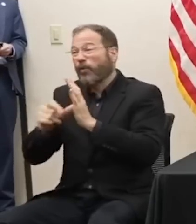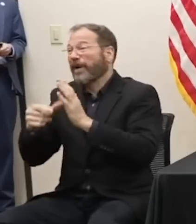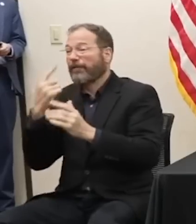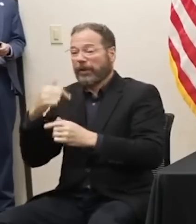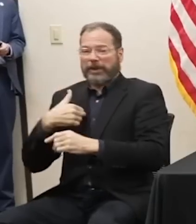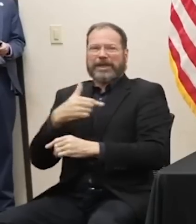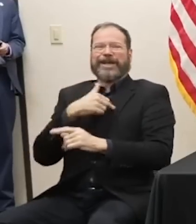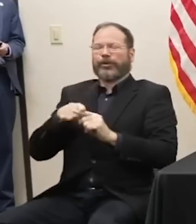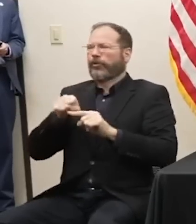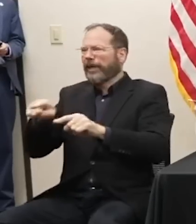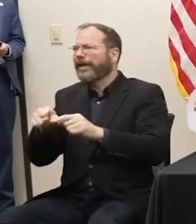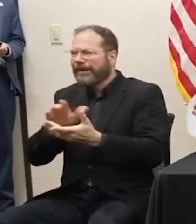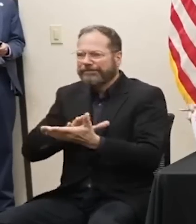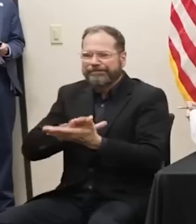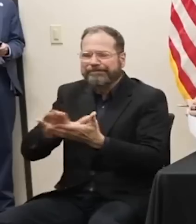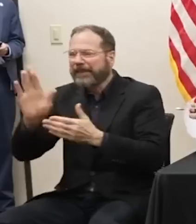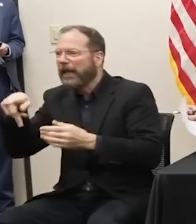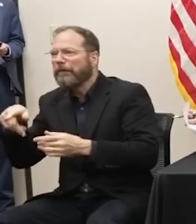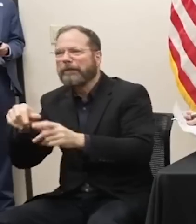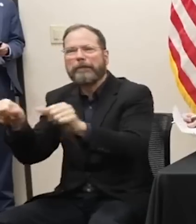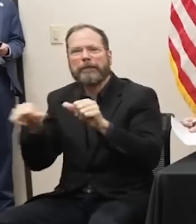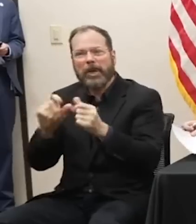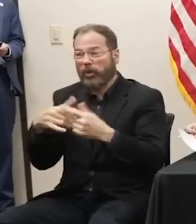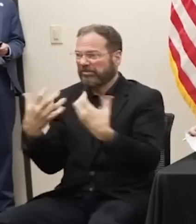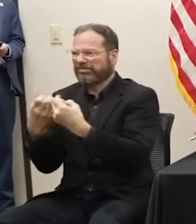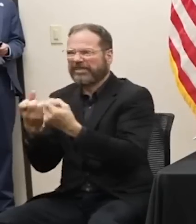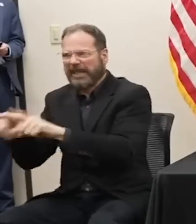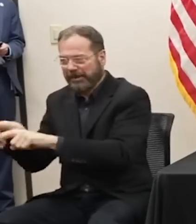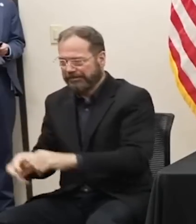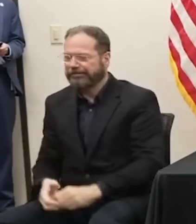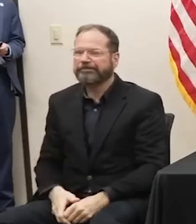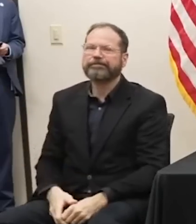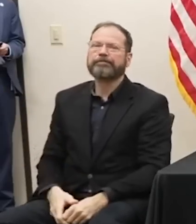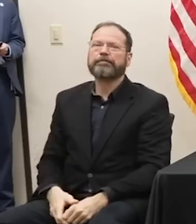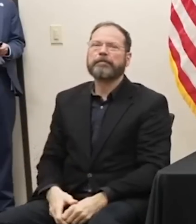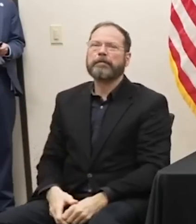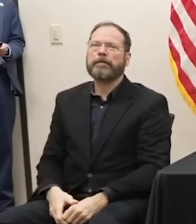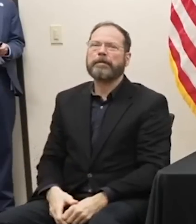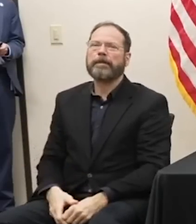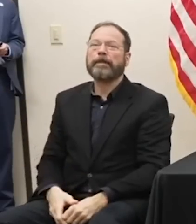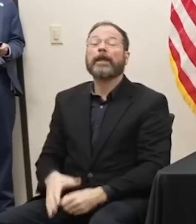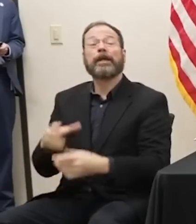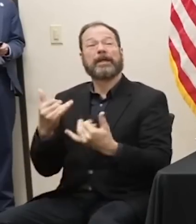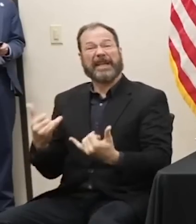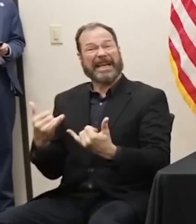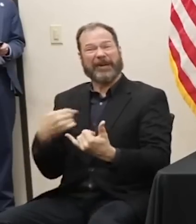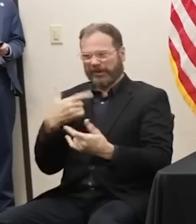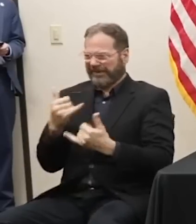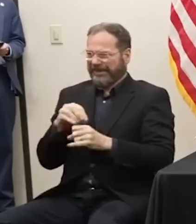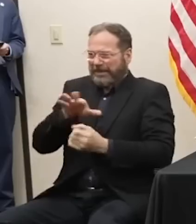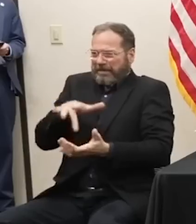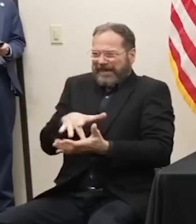to be able to clear locations when these types of incidents occur. We continue to be in the middle of an event that